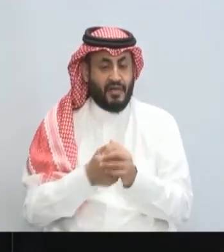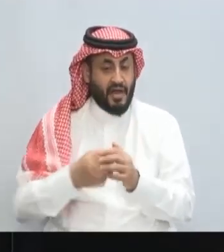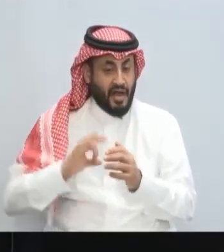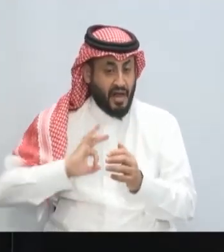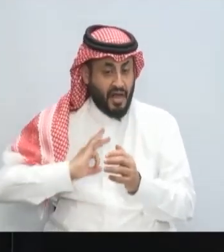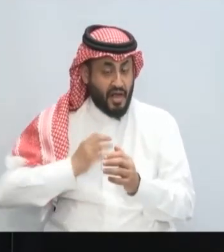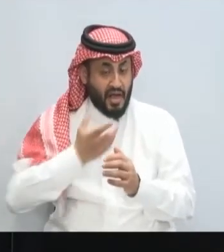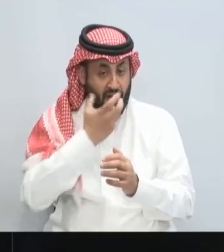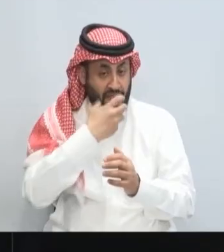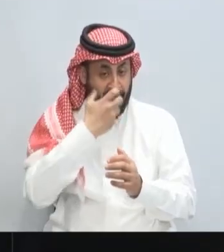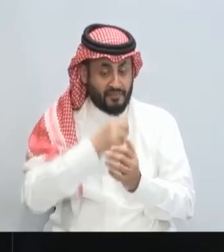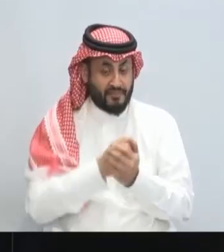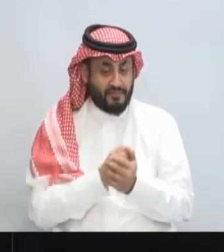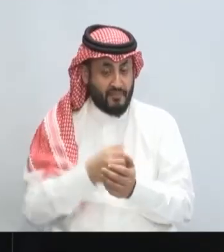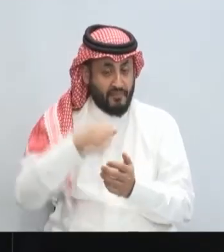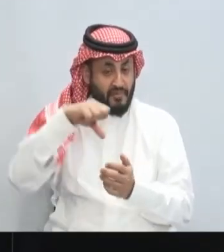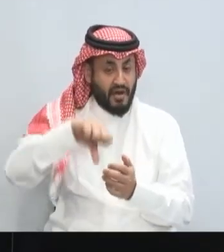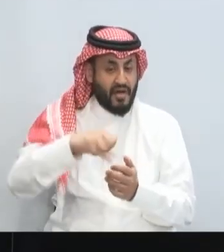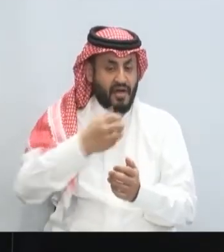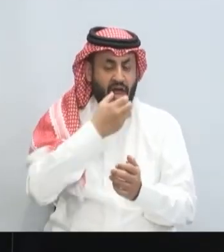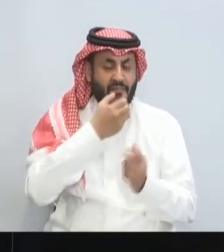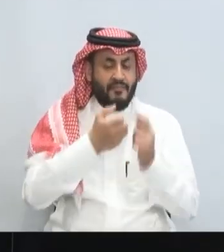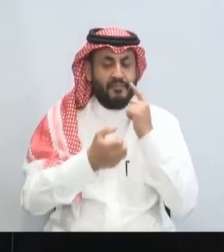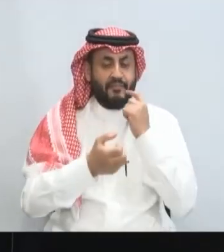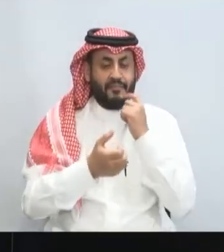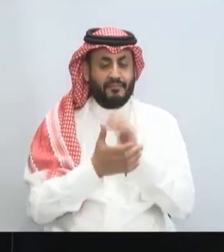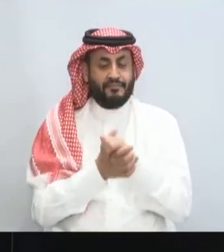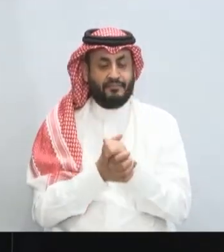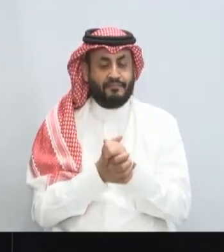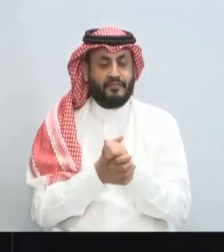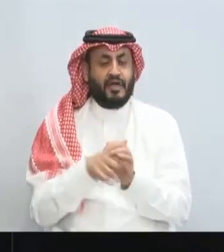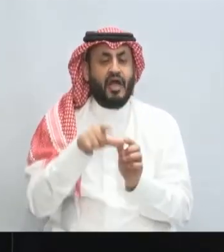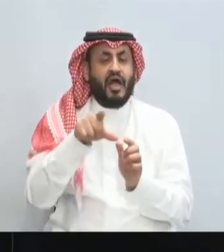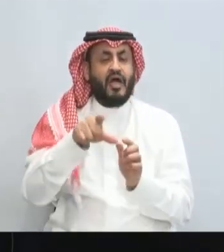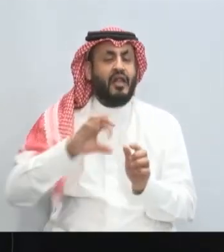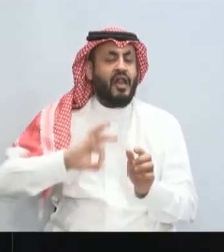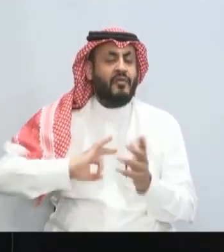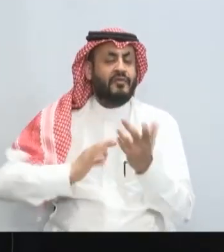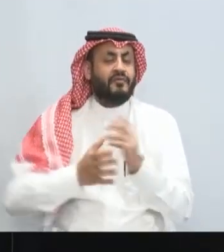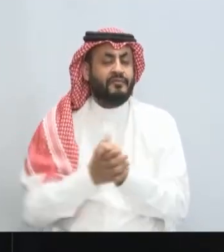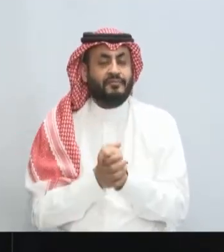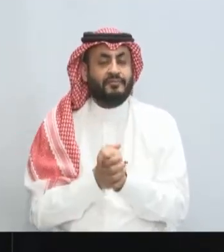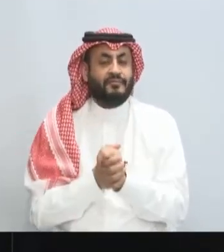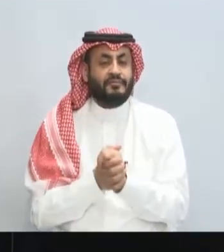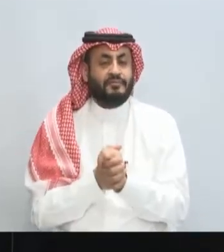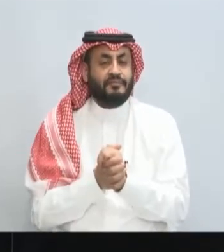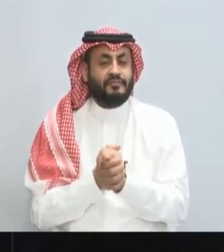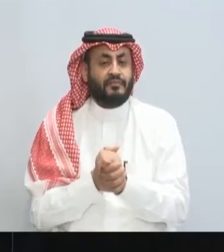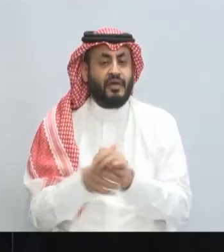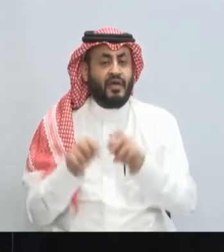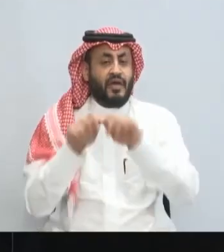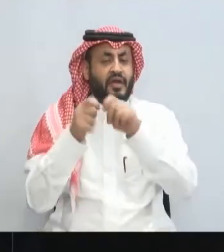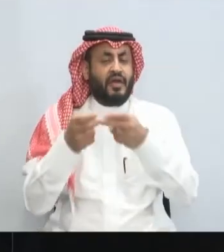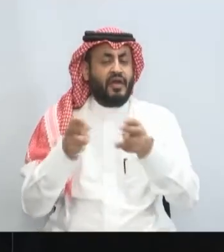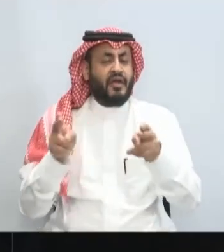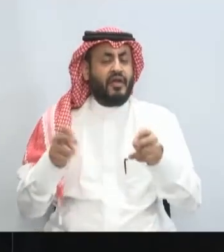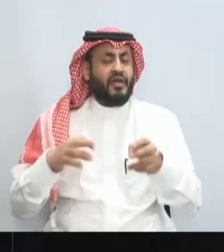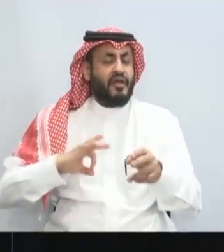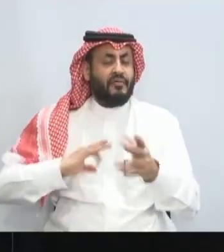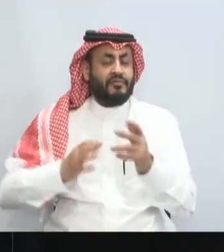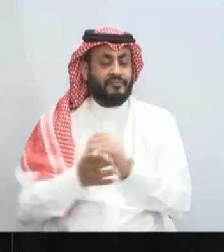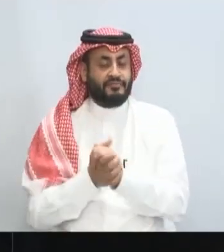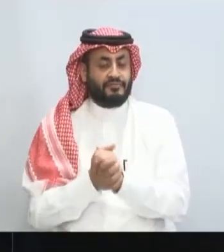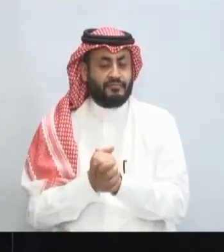like apples. So what do you like? What is the fruit that you like?